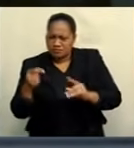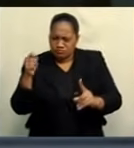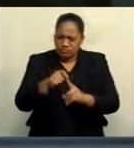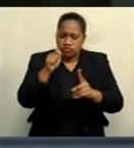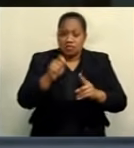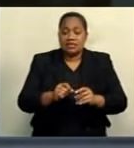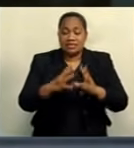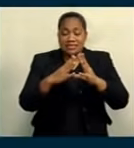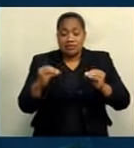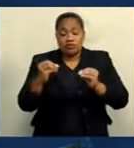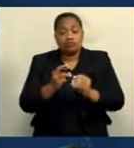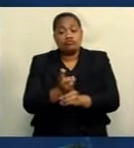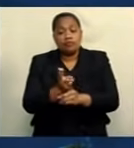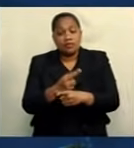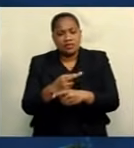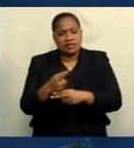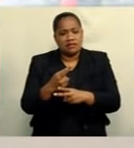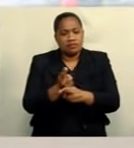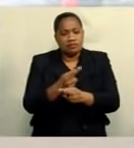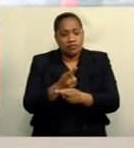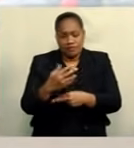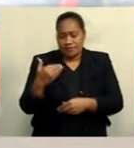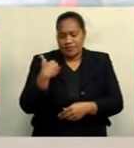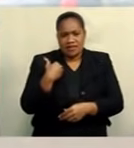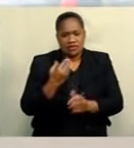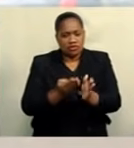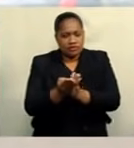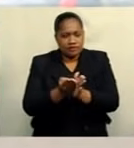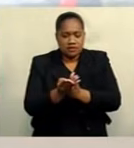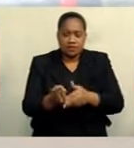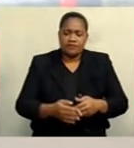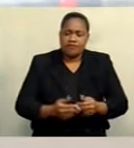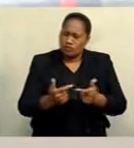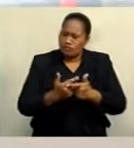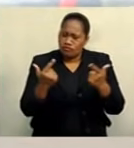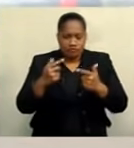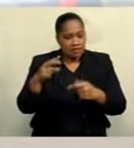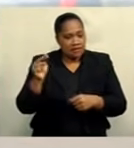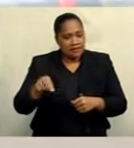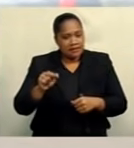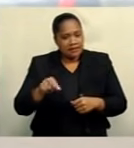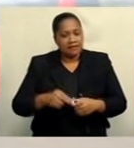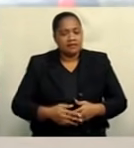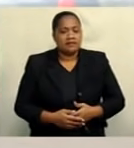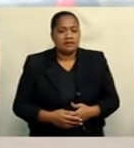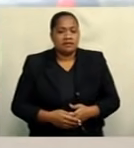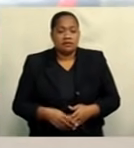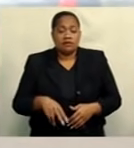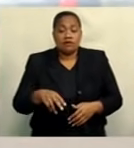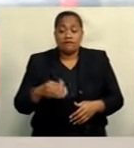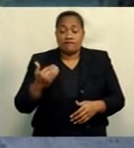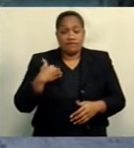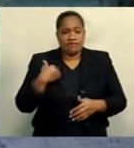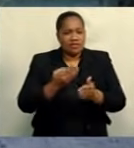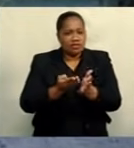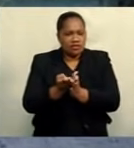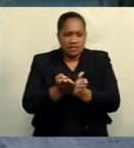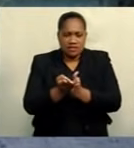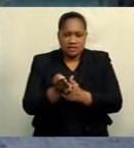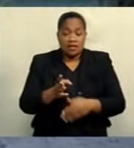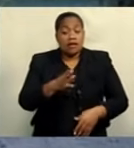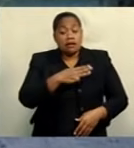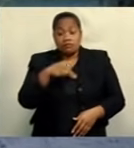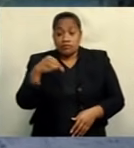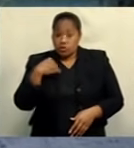health service. The great need to accelerate localization and decentralization of health services, The Ministry of